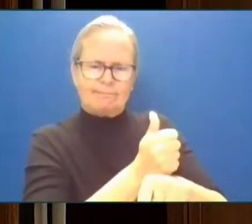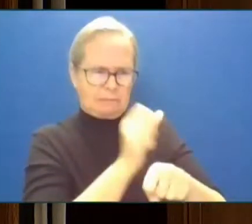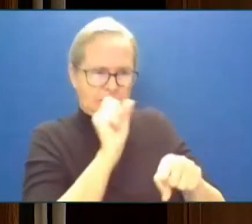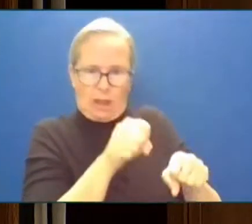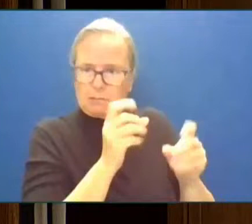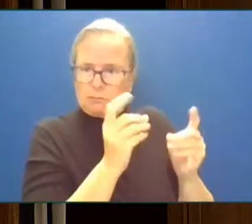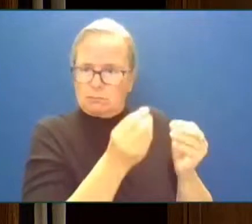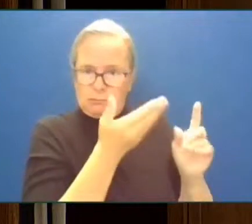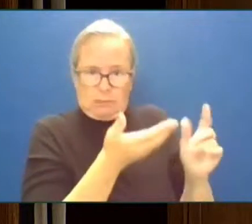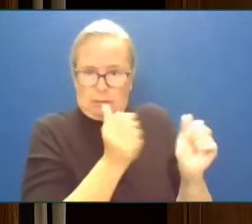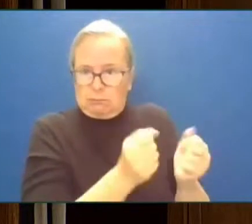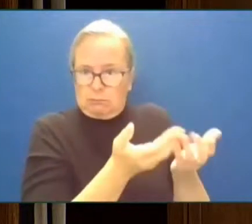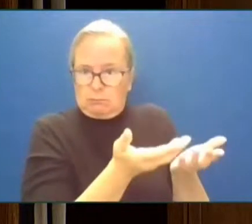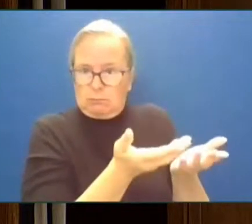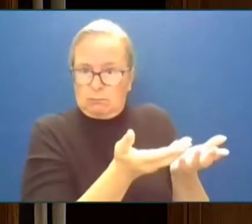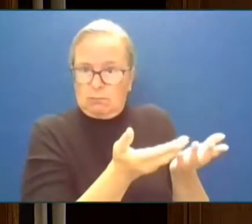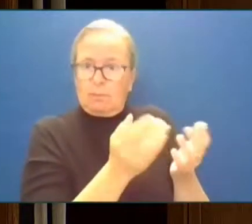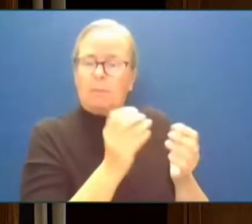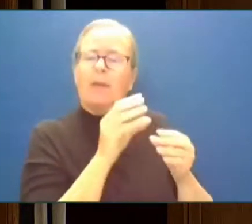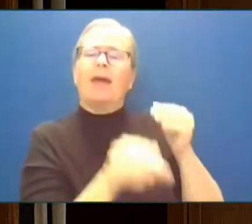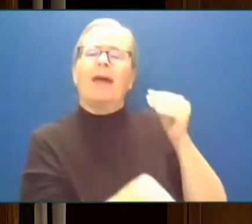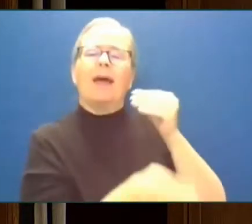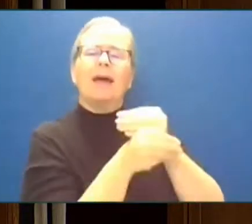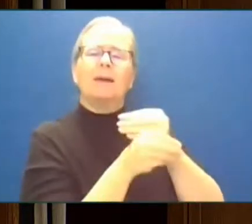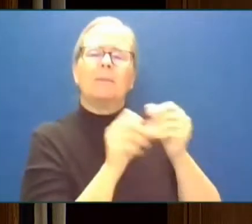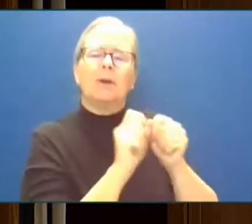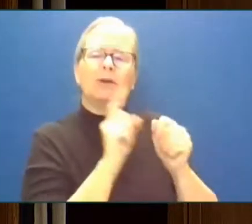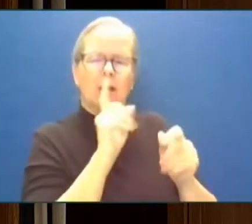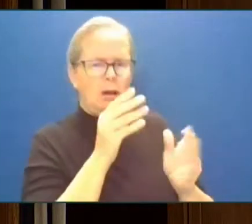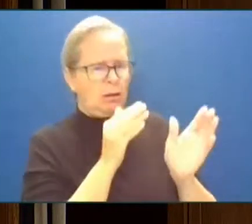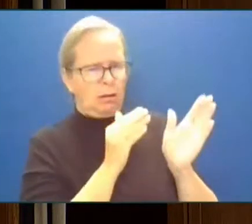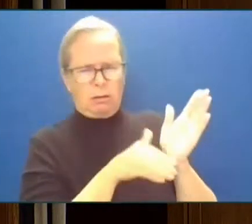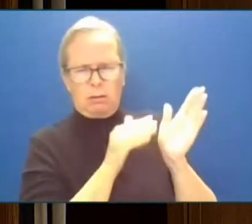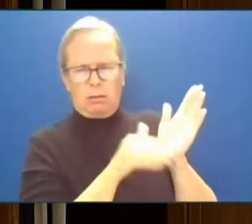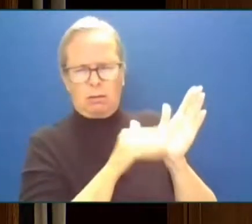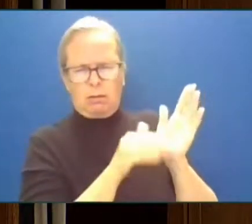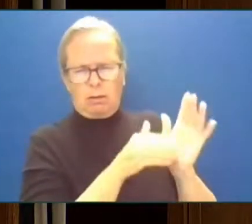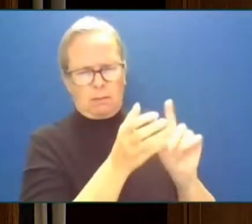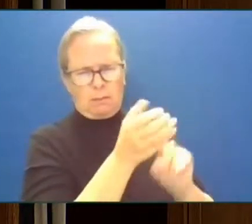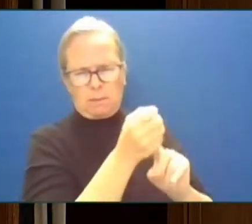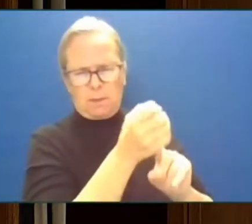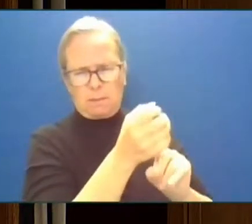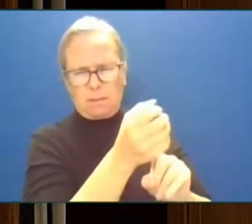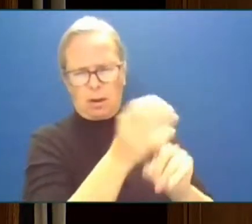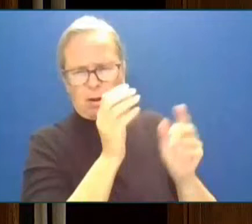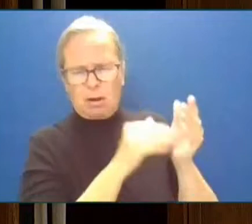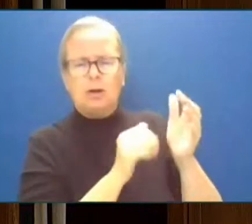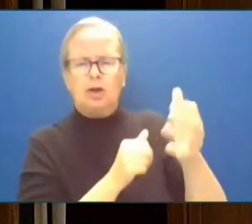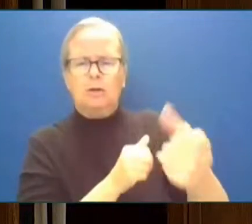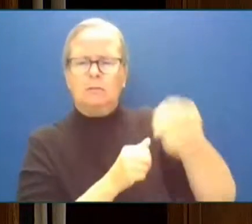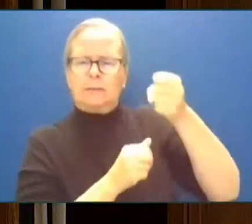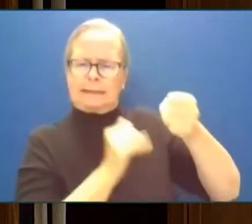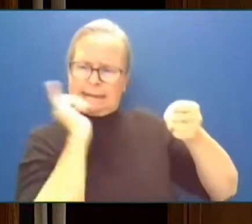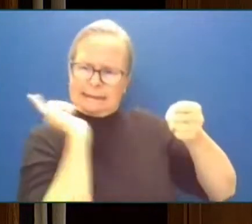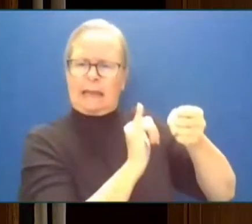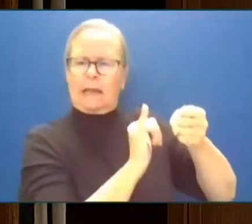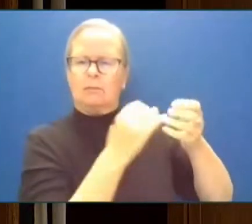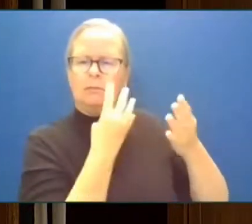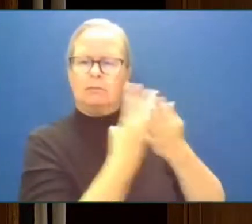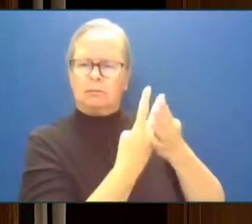detain prolific offenders who show no regard whatsoever for the safety of British Columbia citizens. My question to the Attorney General